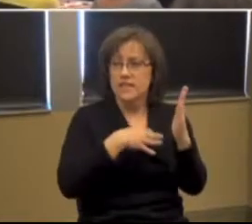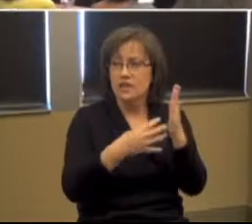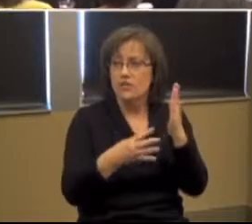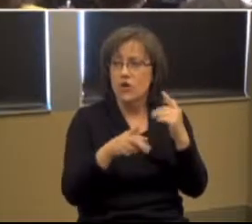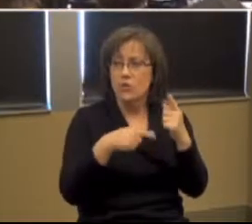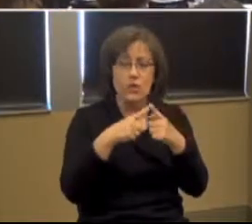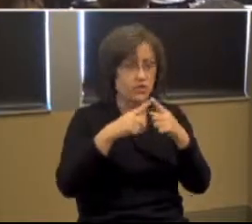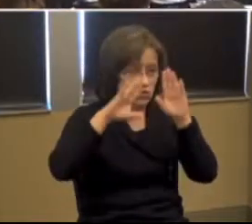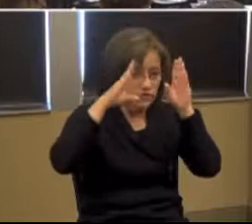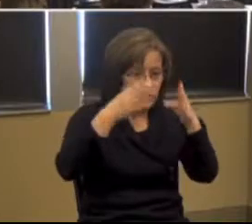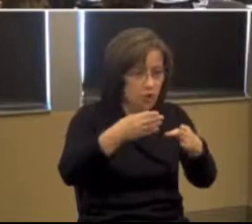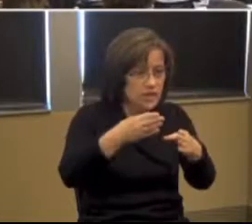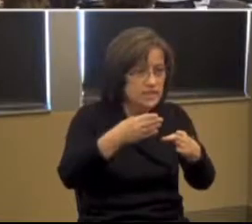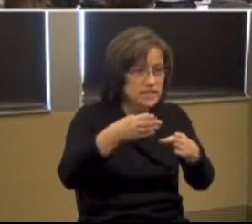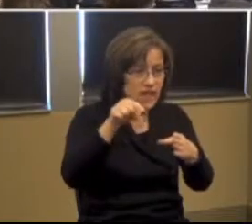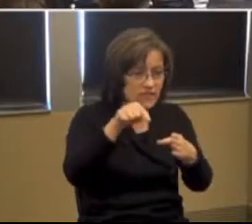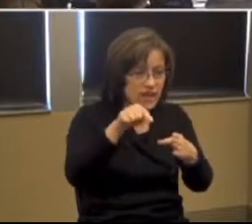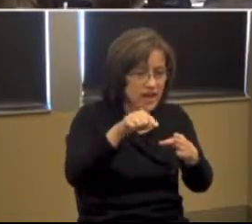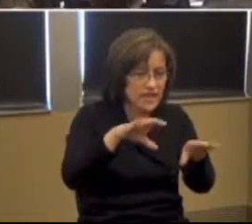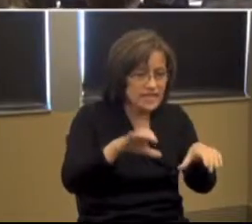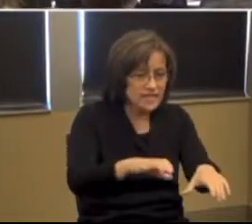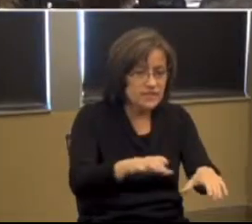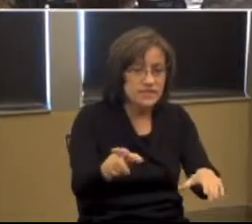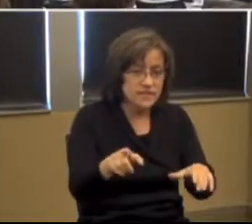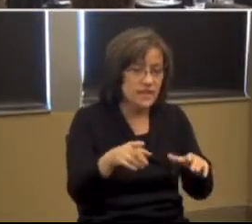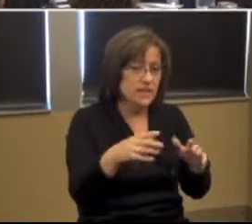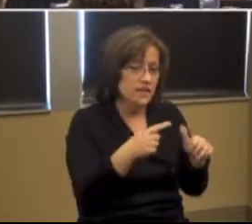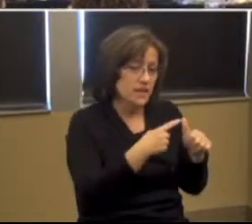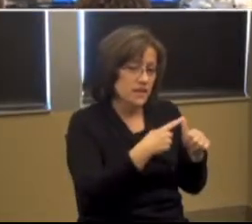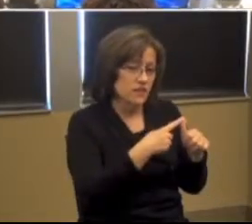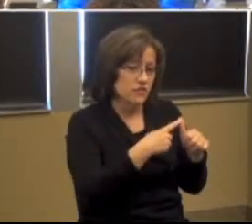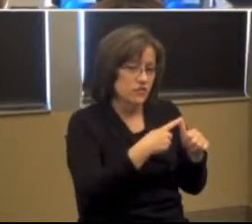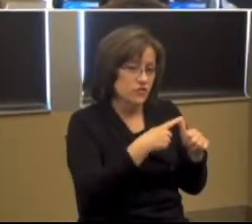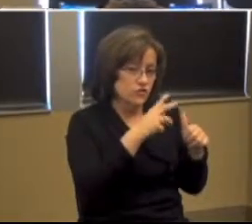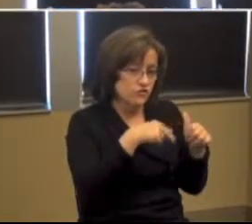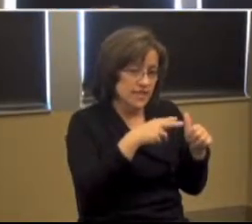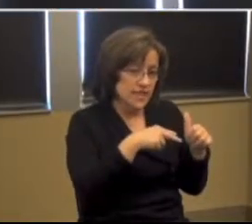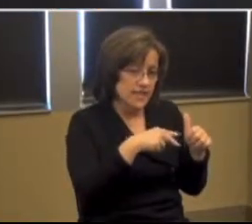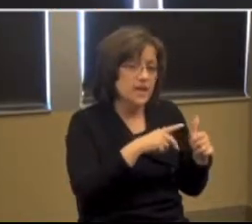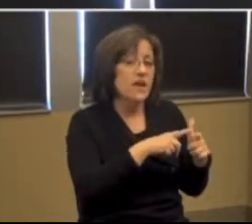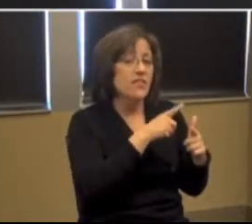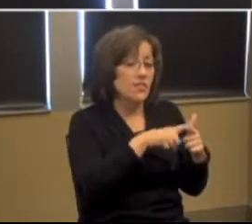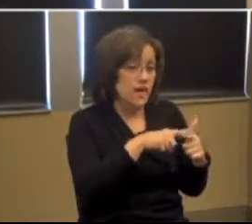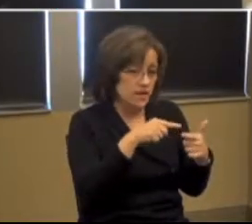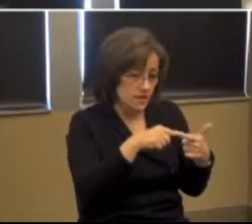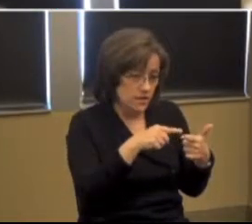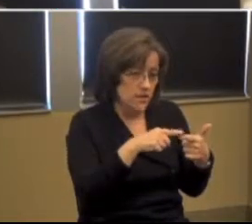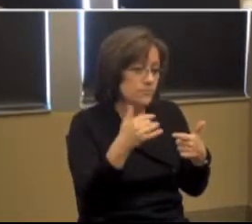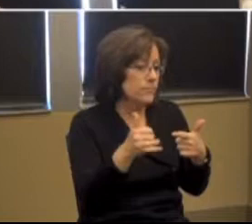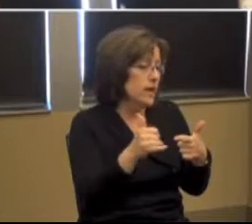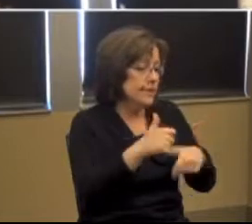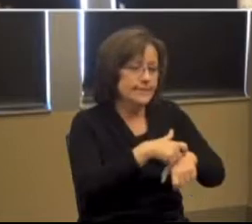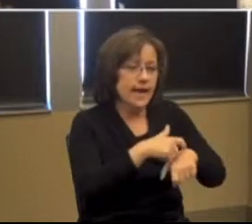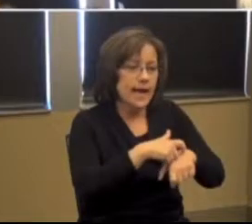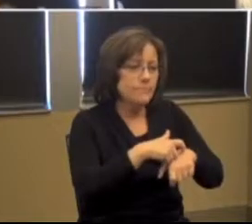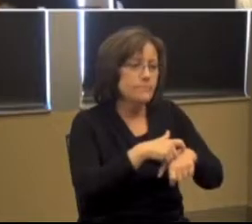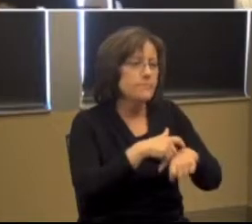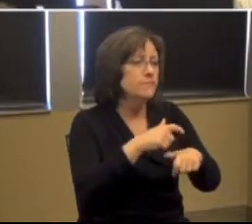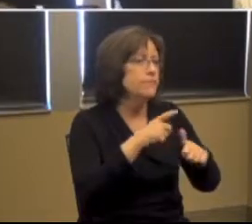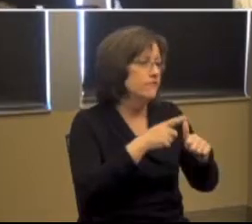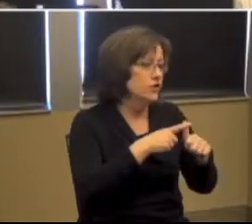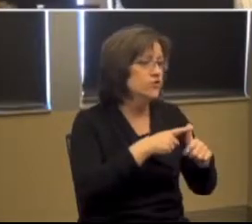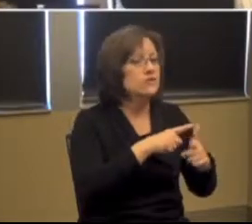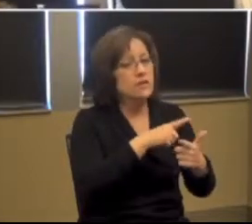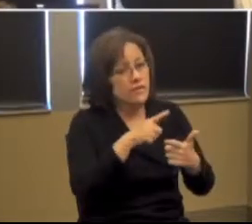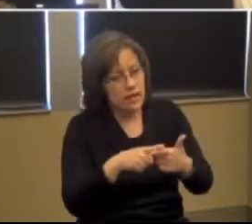you focus in on what that activity is, you might say first reading, then playtime or relax time or whatever